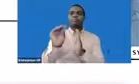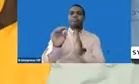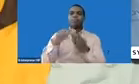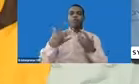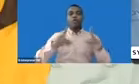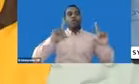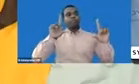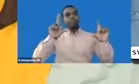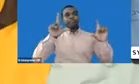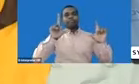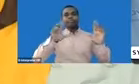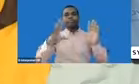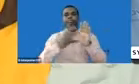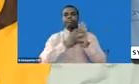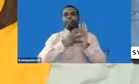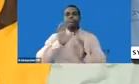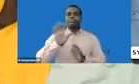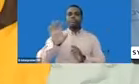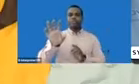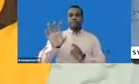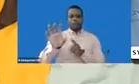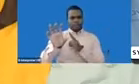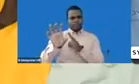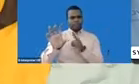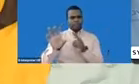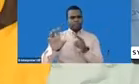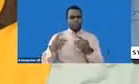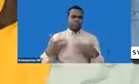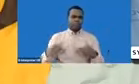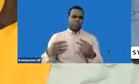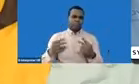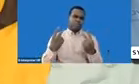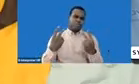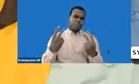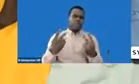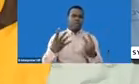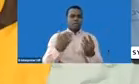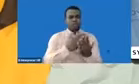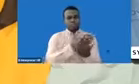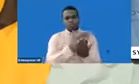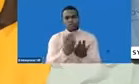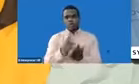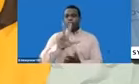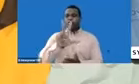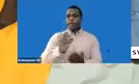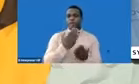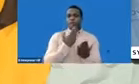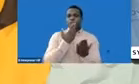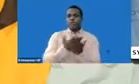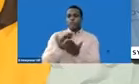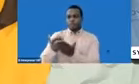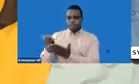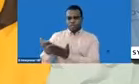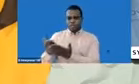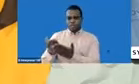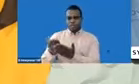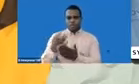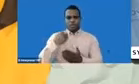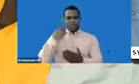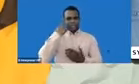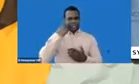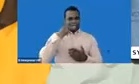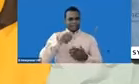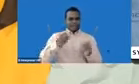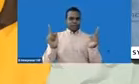I think, yes, that's the short presentation of the two project results. If there's any questions.